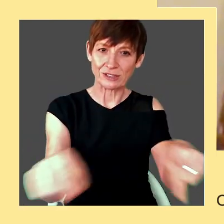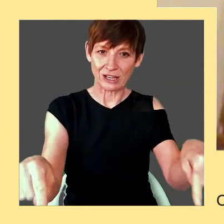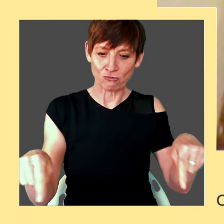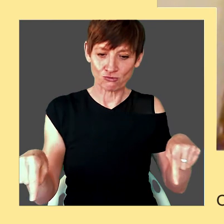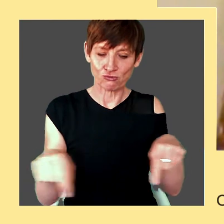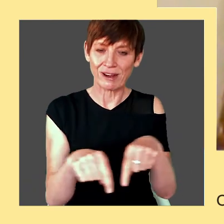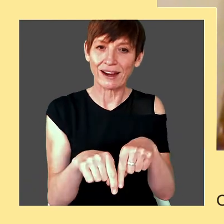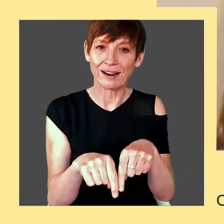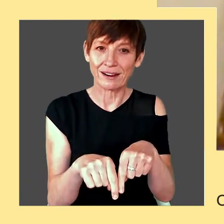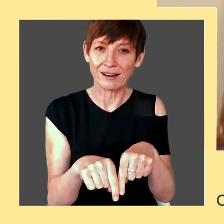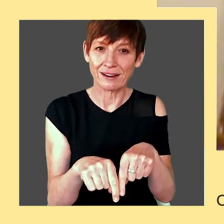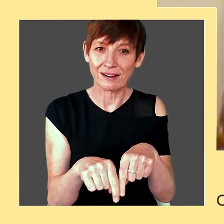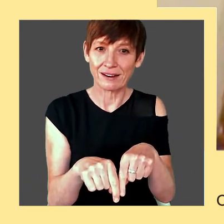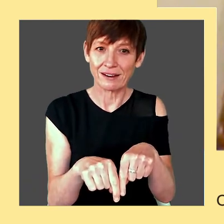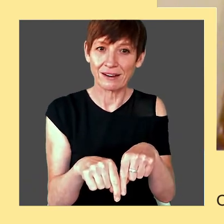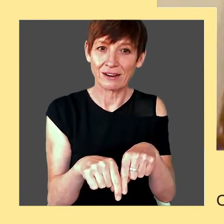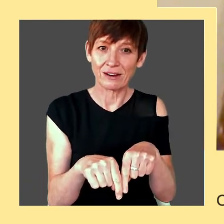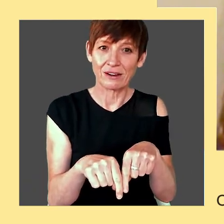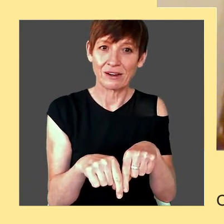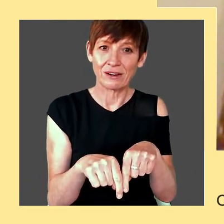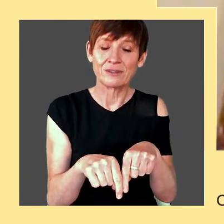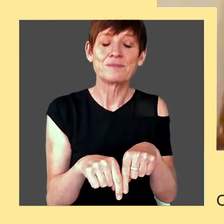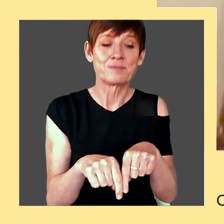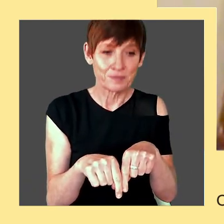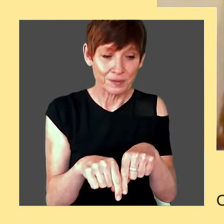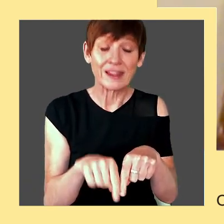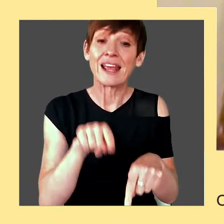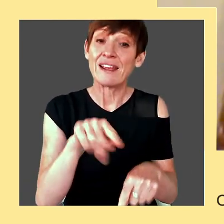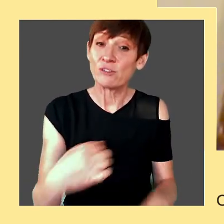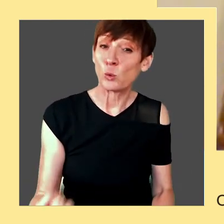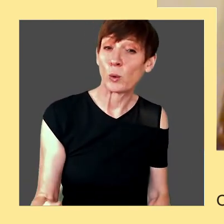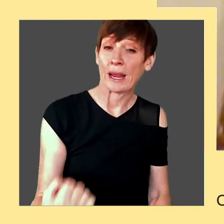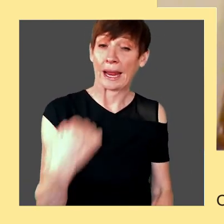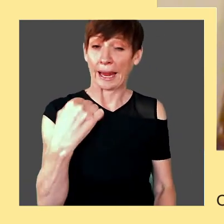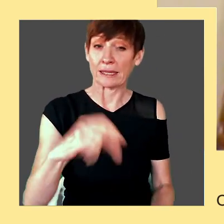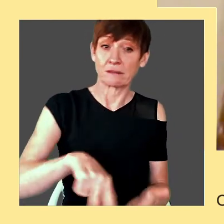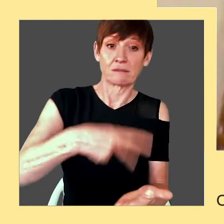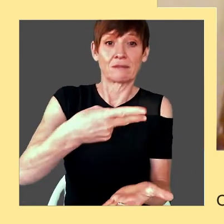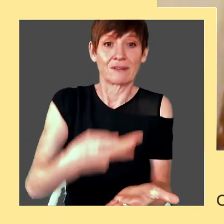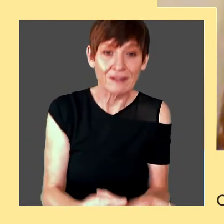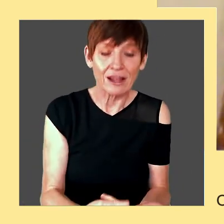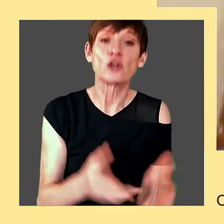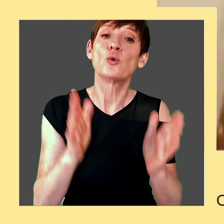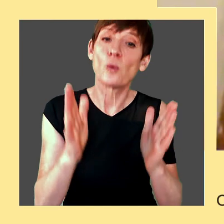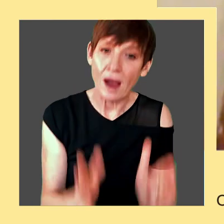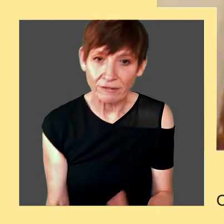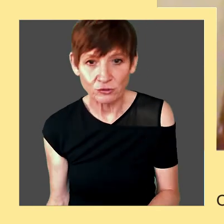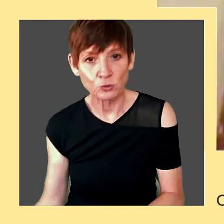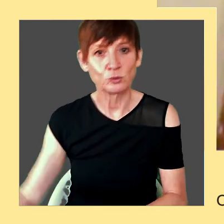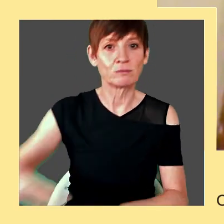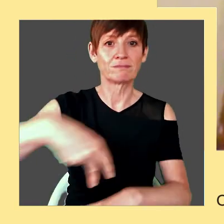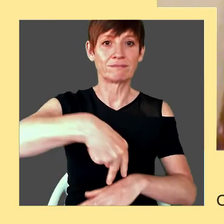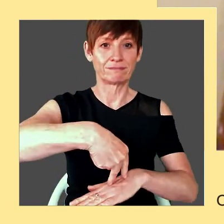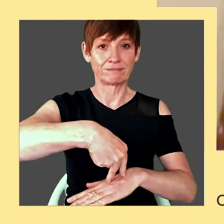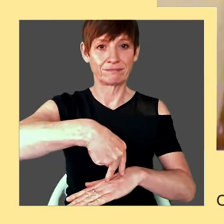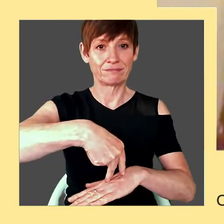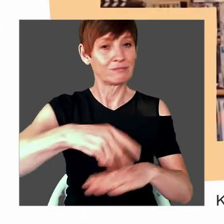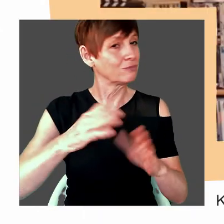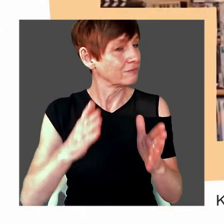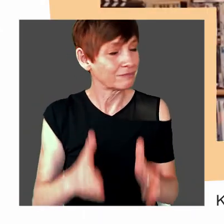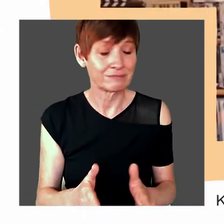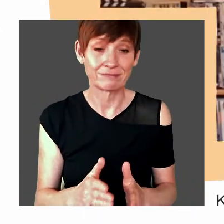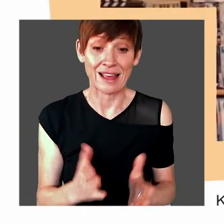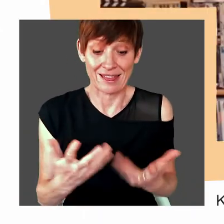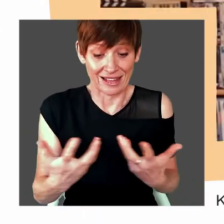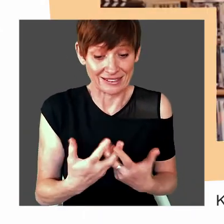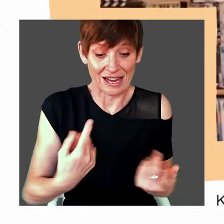you shouldn't be surrounded. And if you get hit, you have to stand up again. And this is the way I